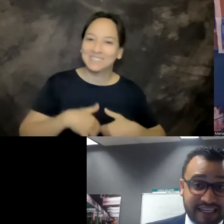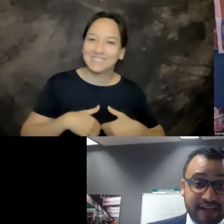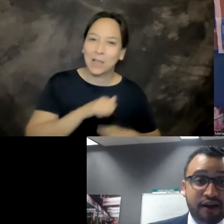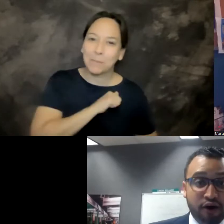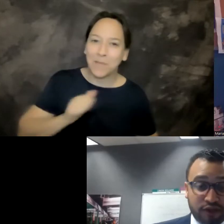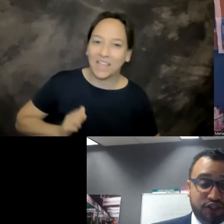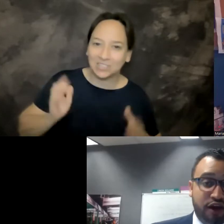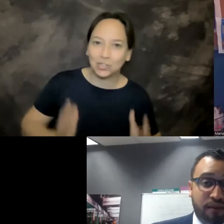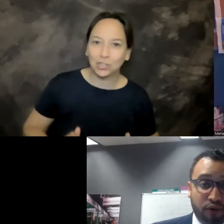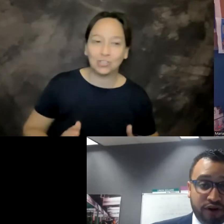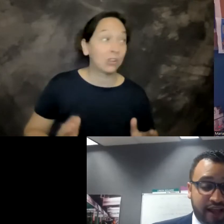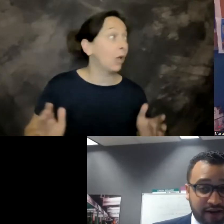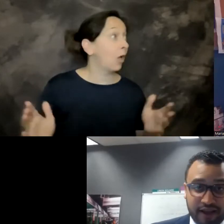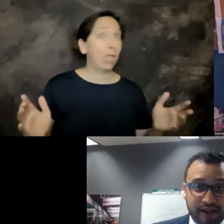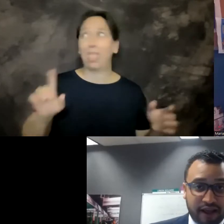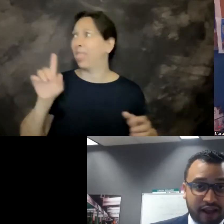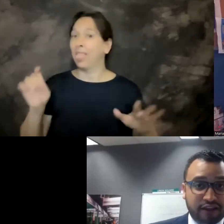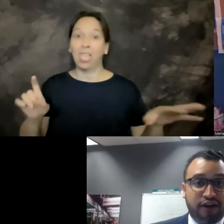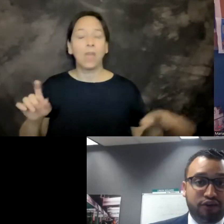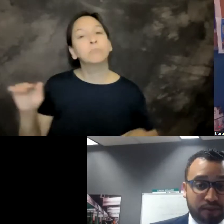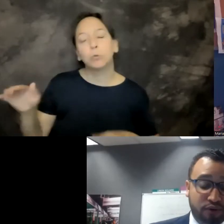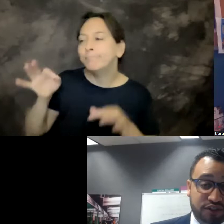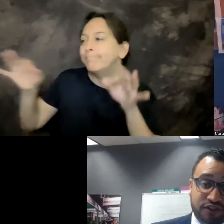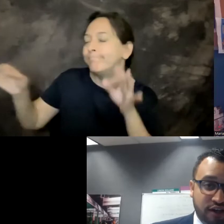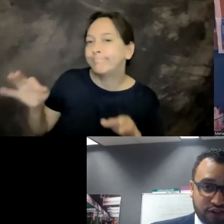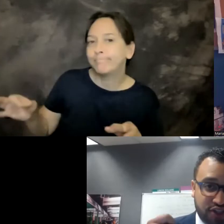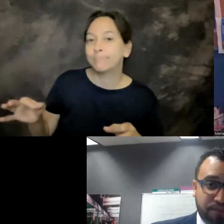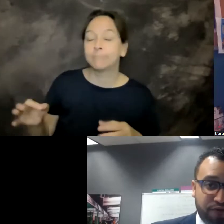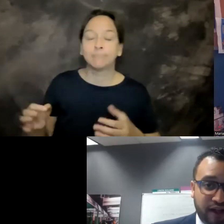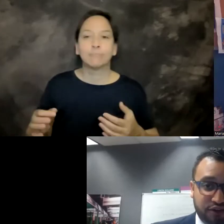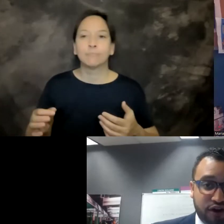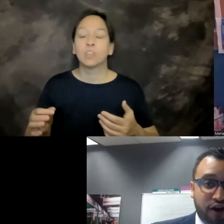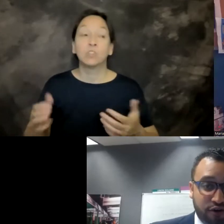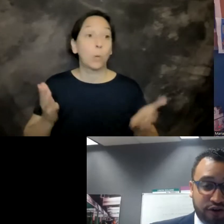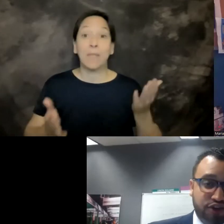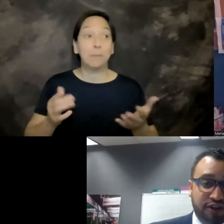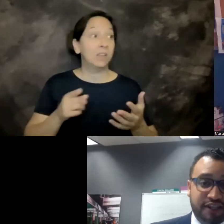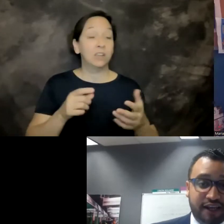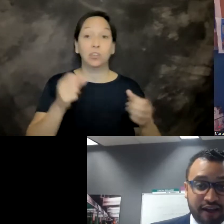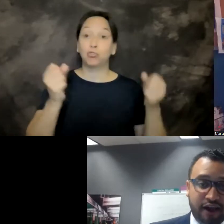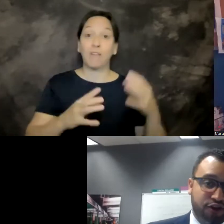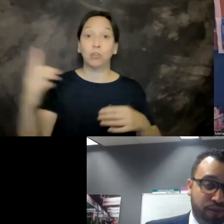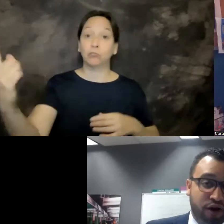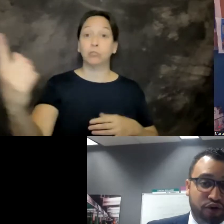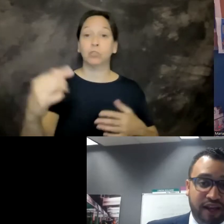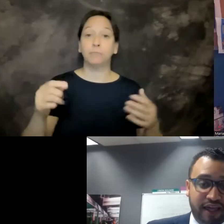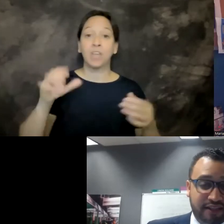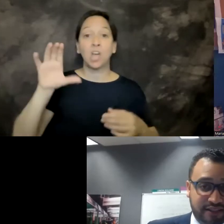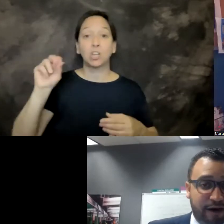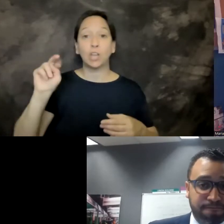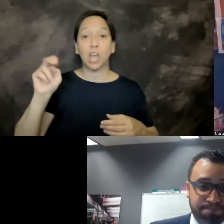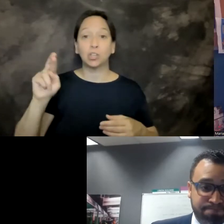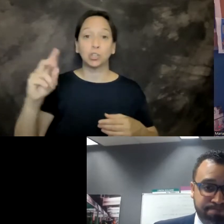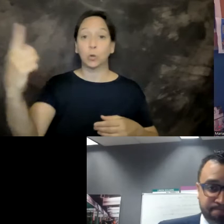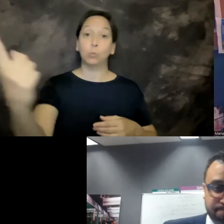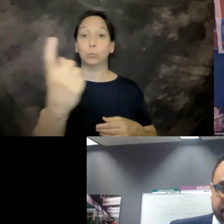as needed. Once you get on board and a conductor approaches, just simply flash your card or your Charlie ticket and you'll be on your way to get into